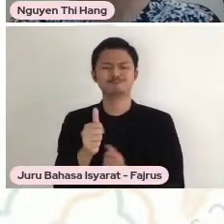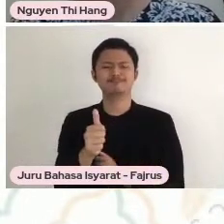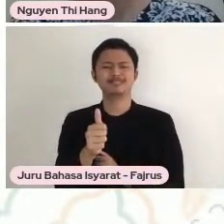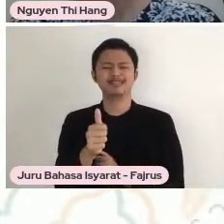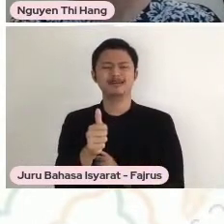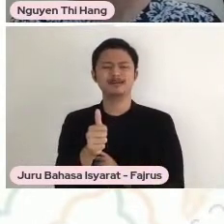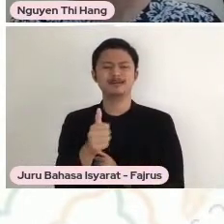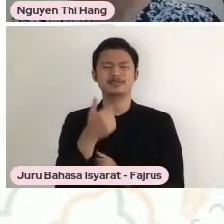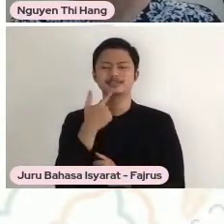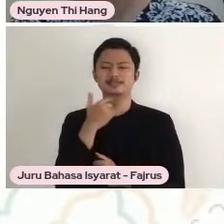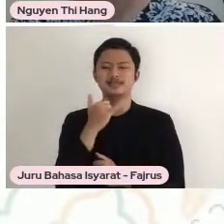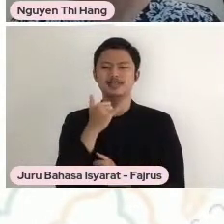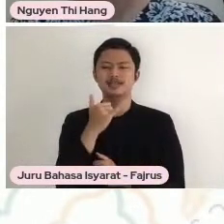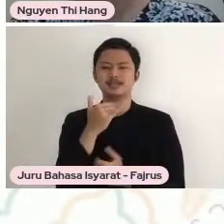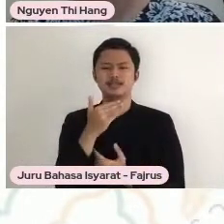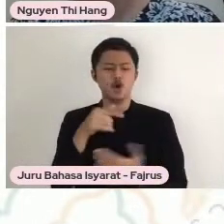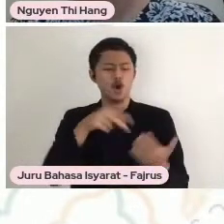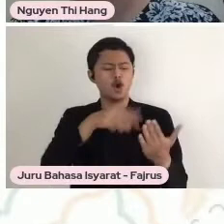some interesting